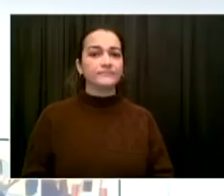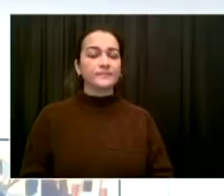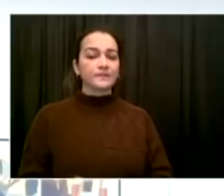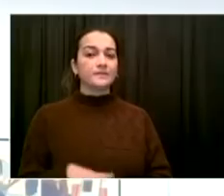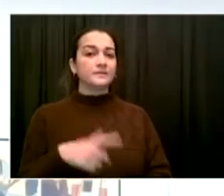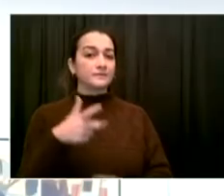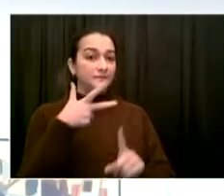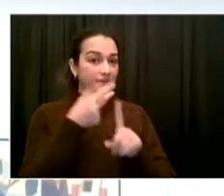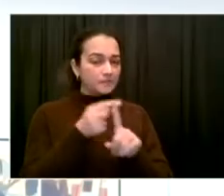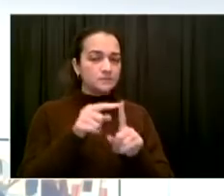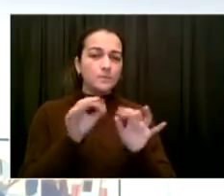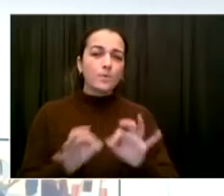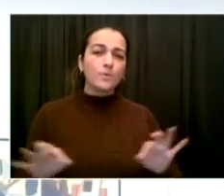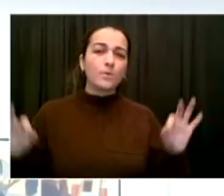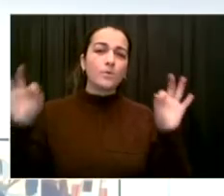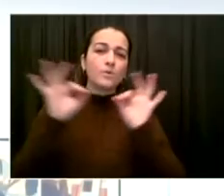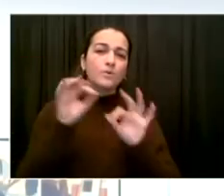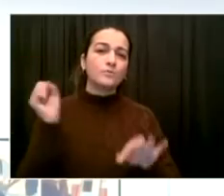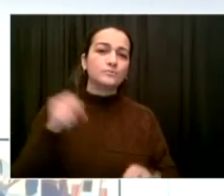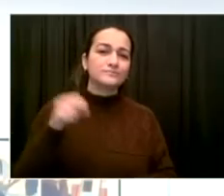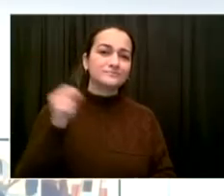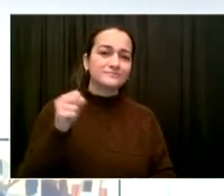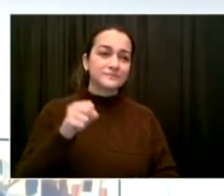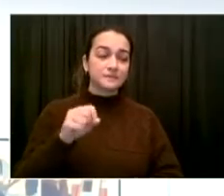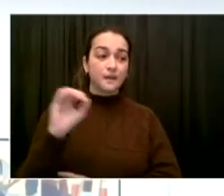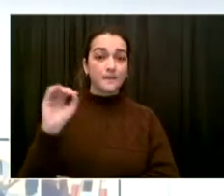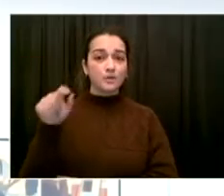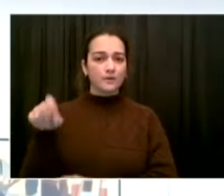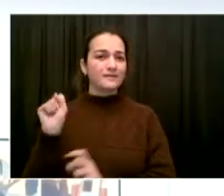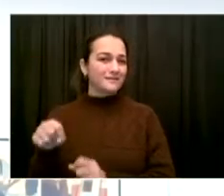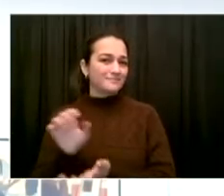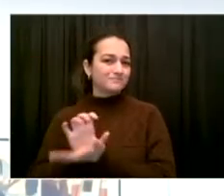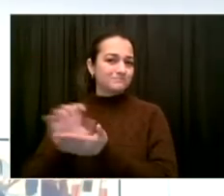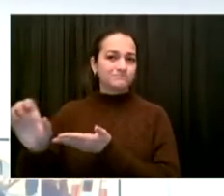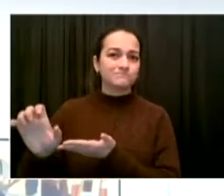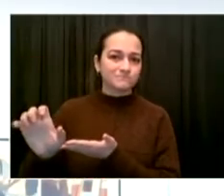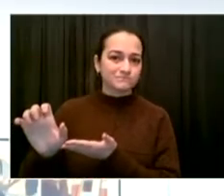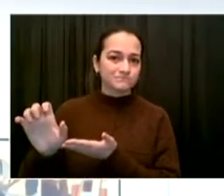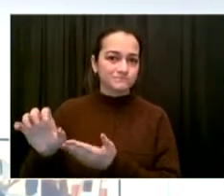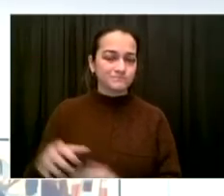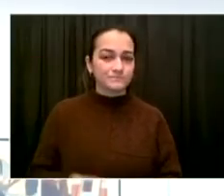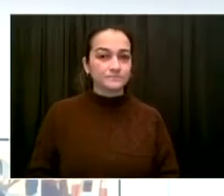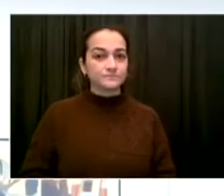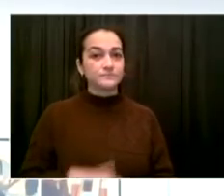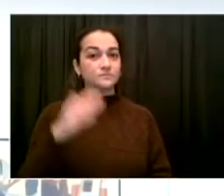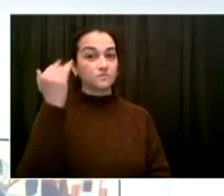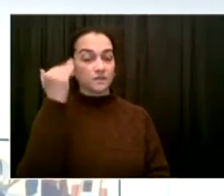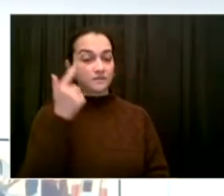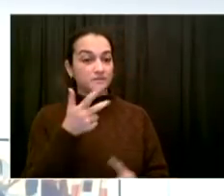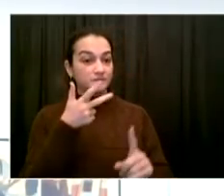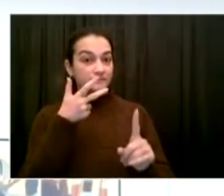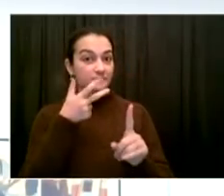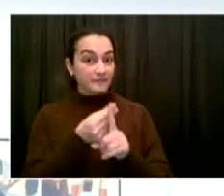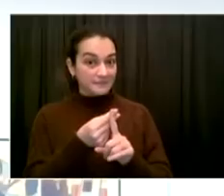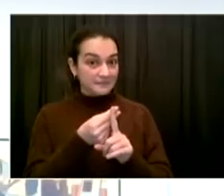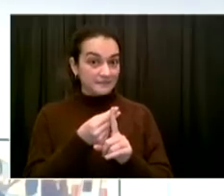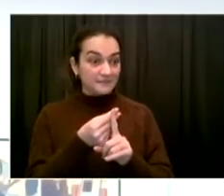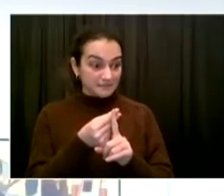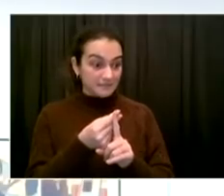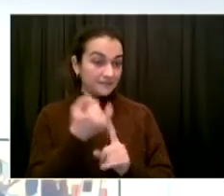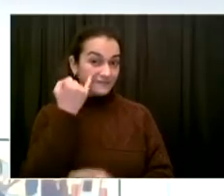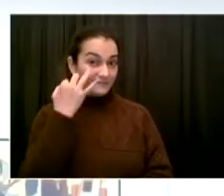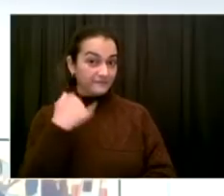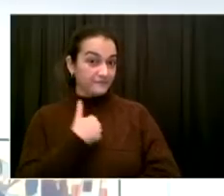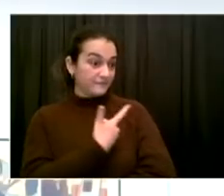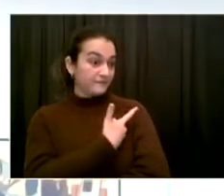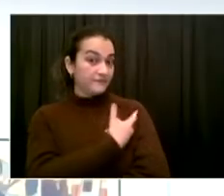against Omicron, because it can protect you from severe disease. Our level of vaccination built up our